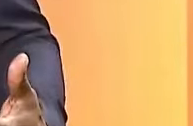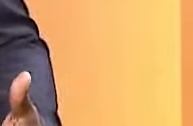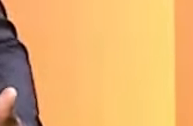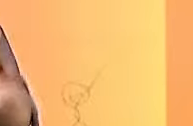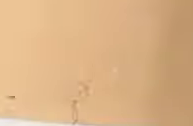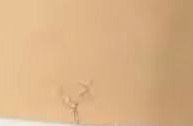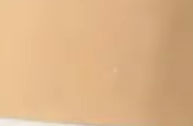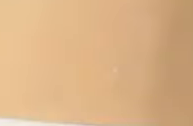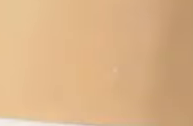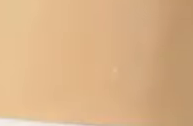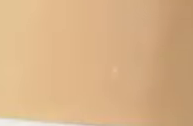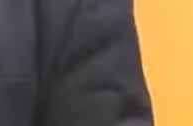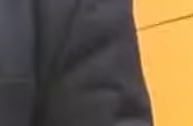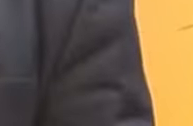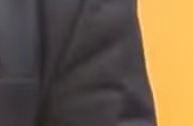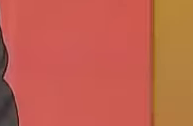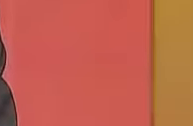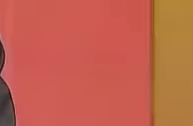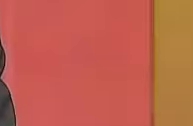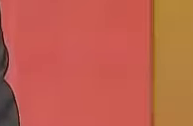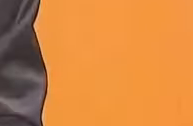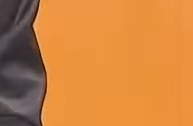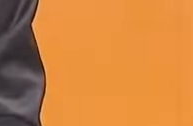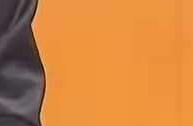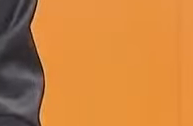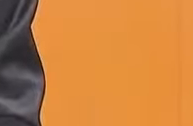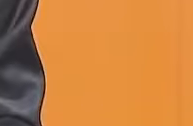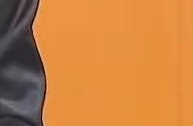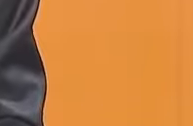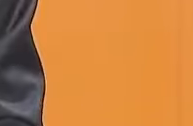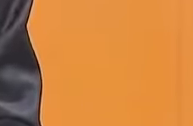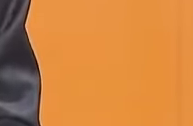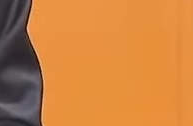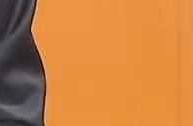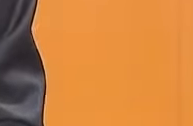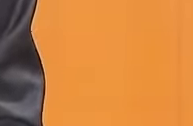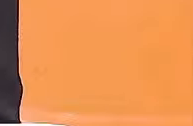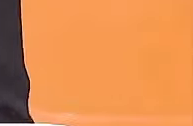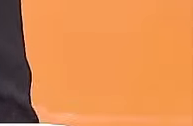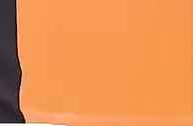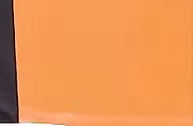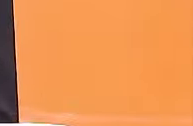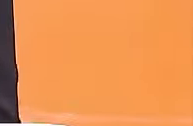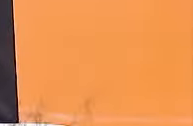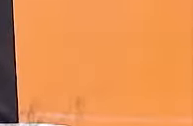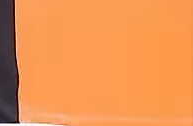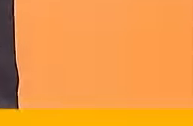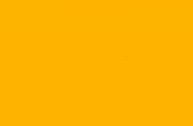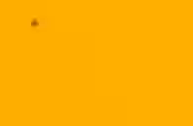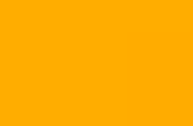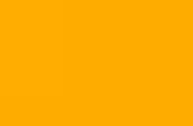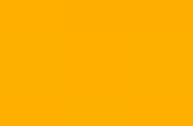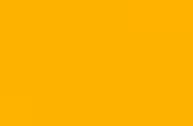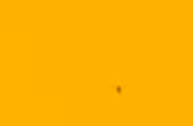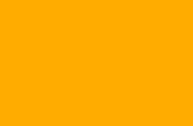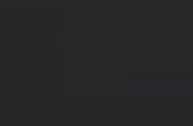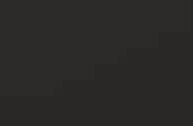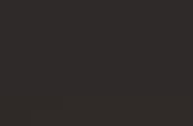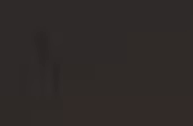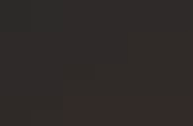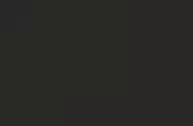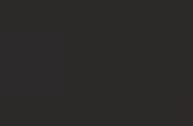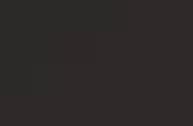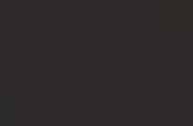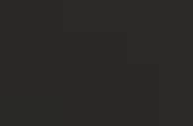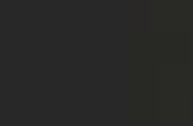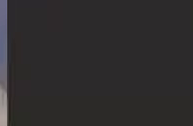deep into issues shaping our country. Youth are a voice of a nation. What is the next step for the young people? Unpacking